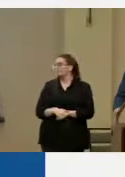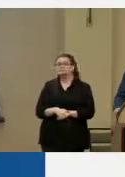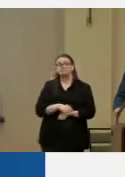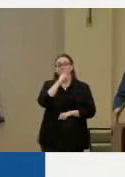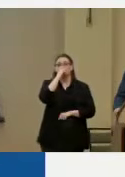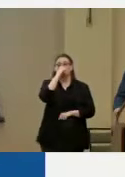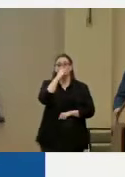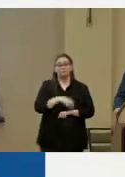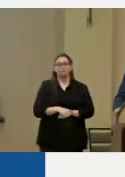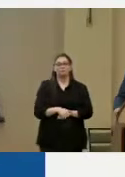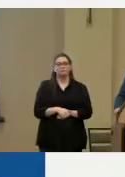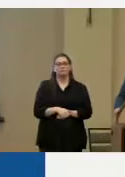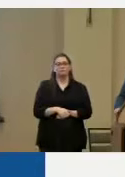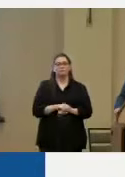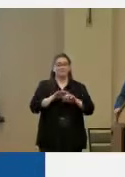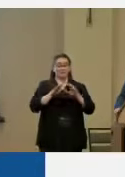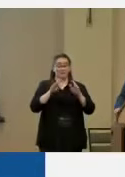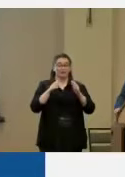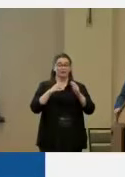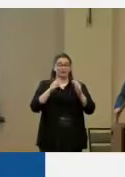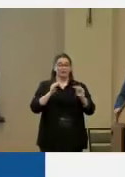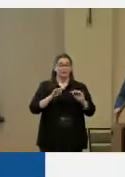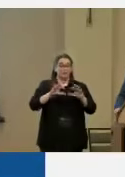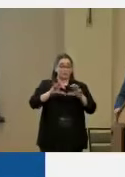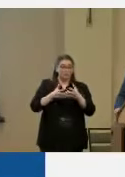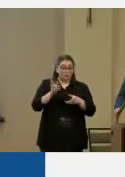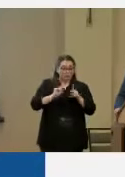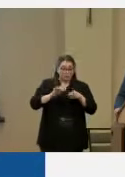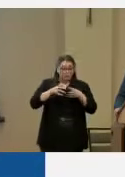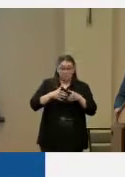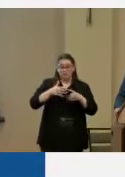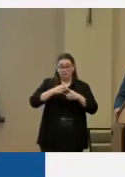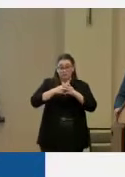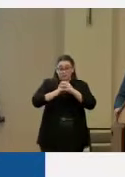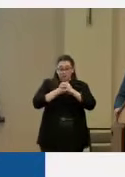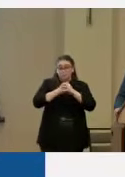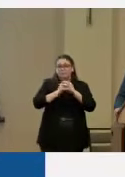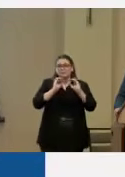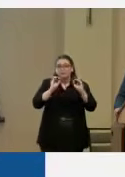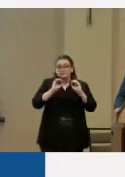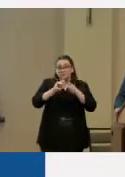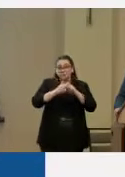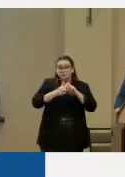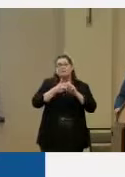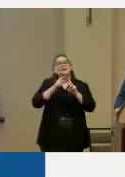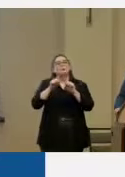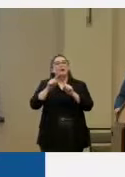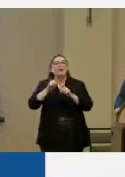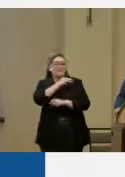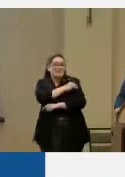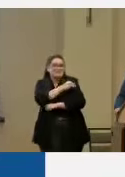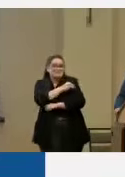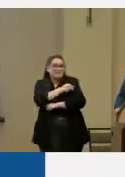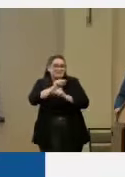And then there's a whole group of people that rather than their joints, they have issues in their muscles. And they tell you they have